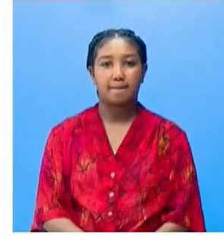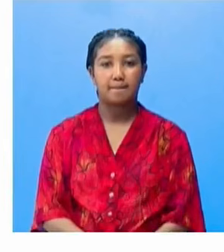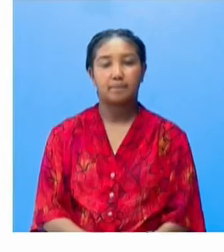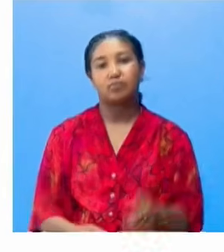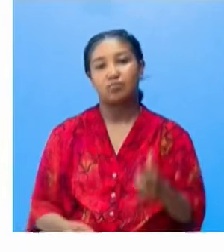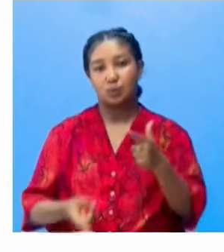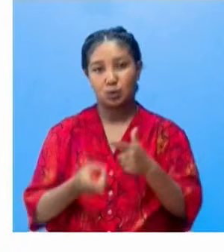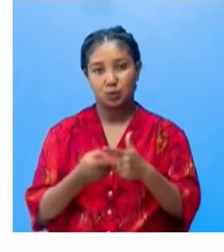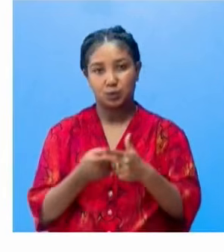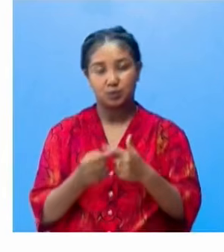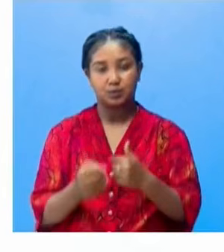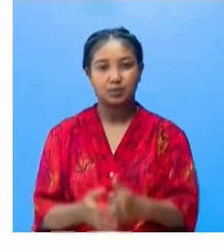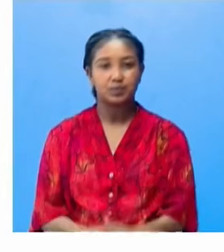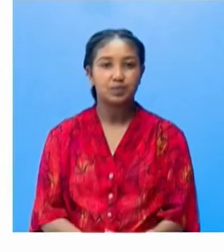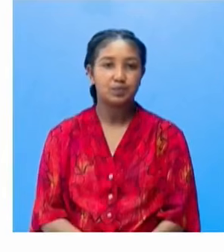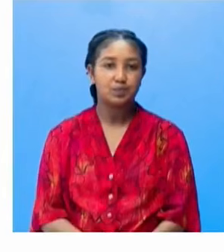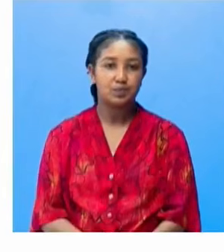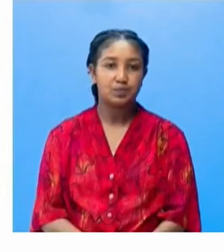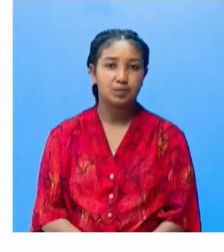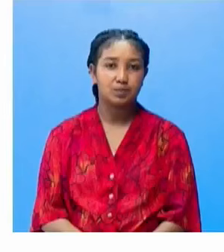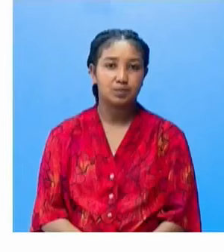2.